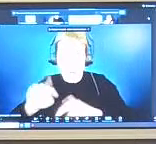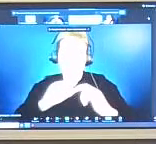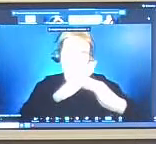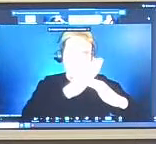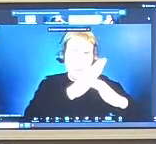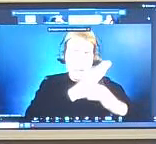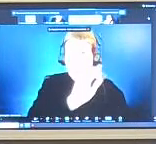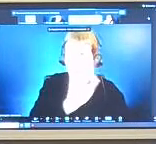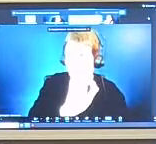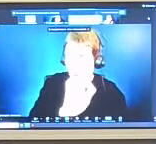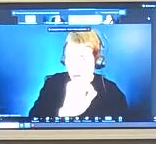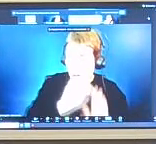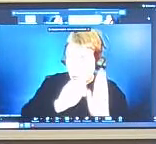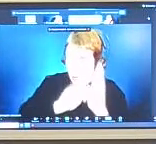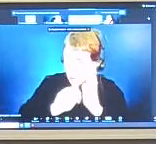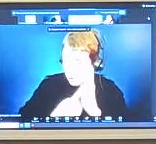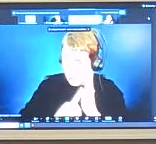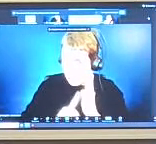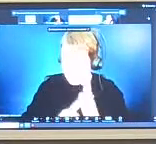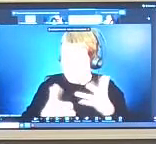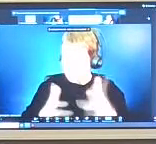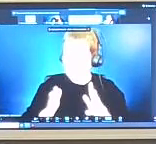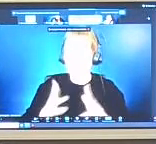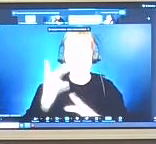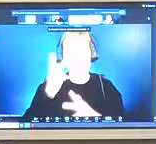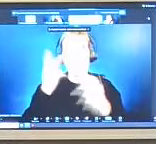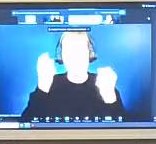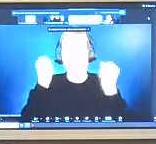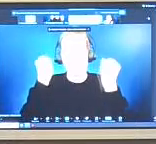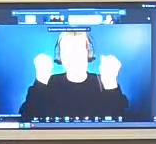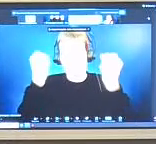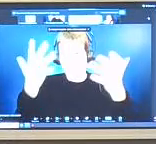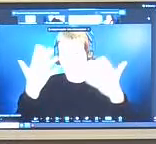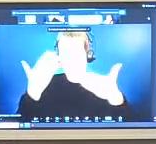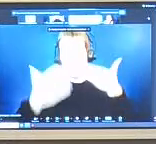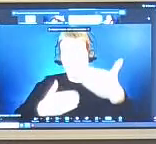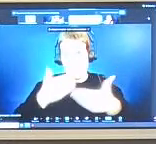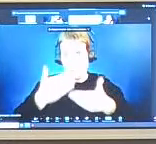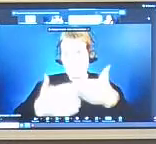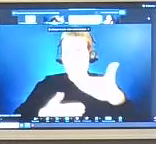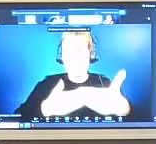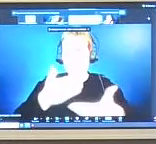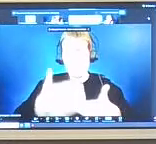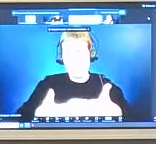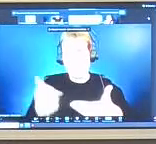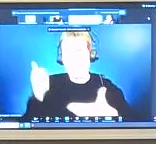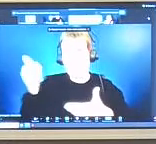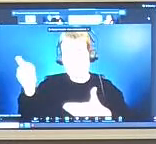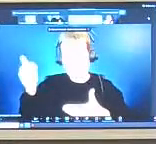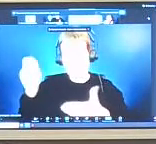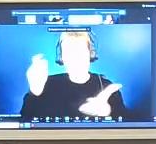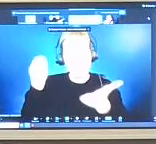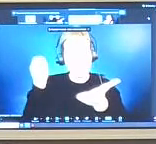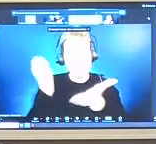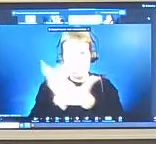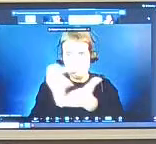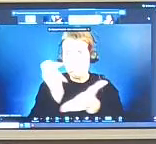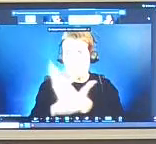there's a lot of processes they have to go through.